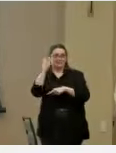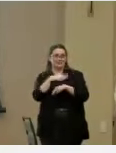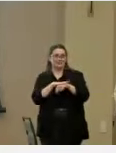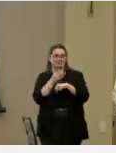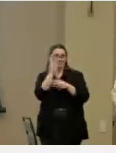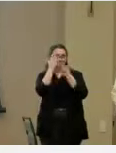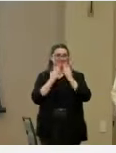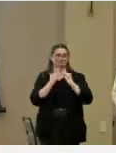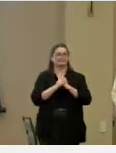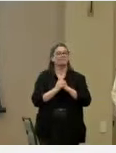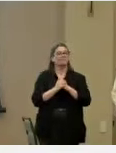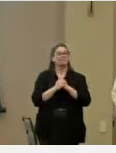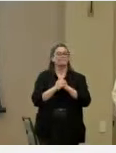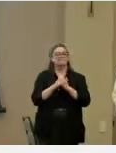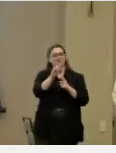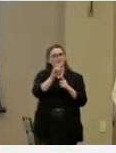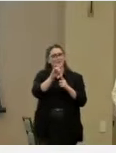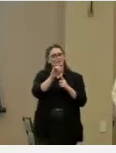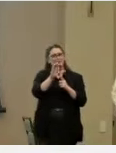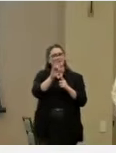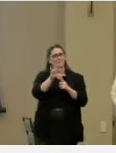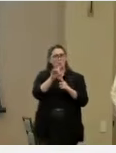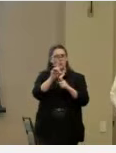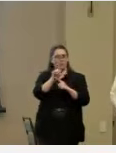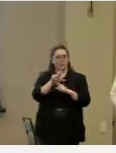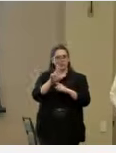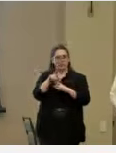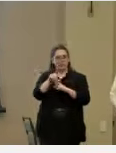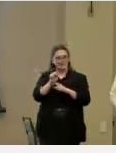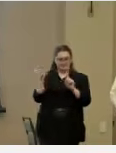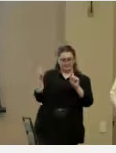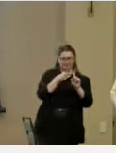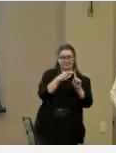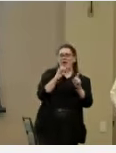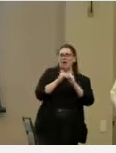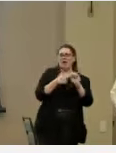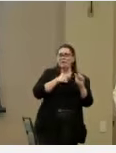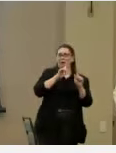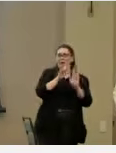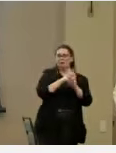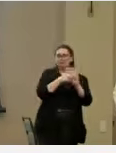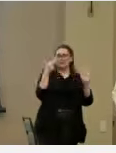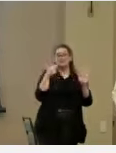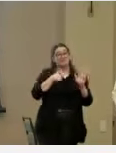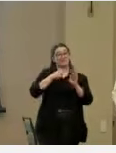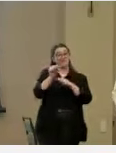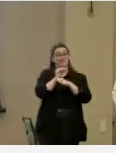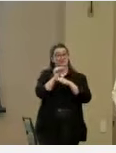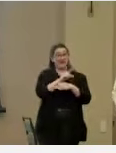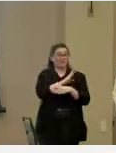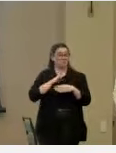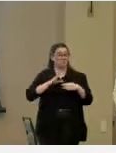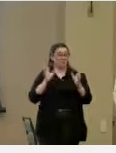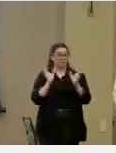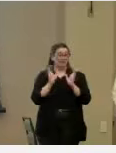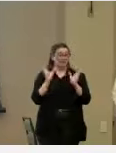So how do I diagnose discoid lupus? Well, I have been training as a board-certified dermatologist, so